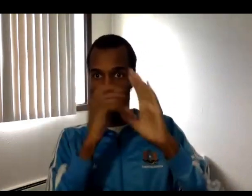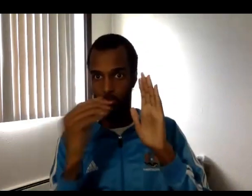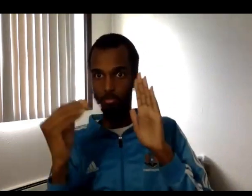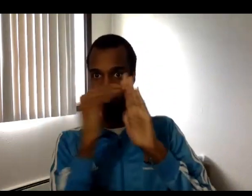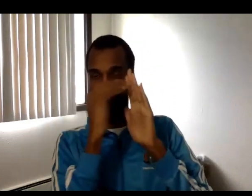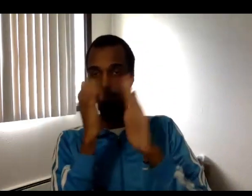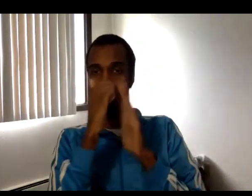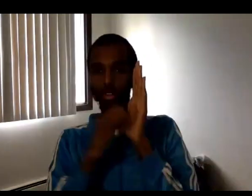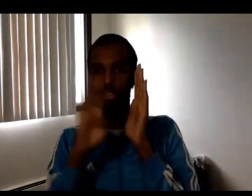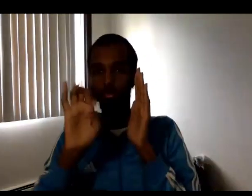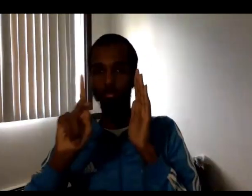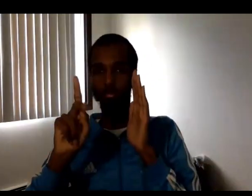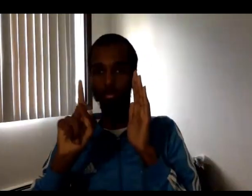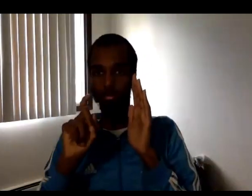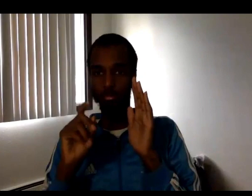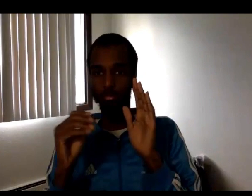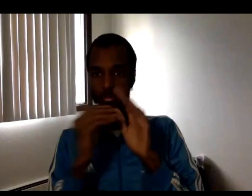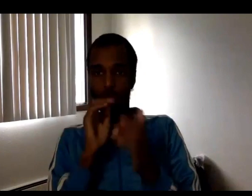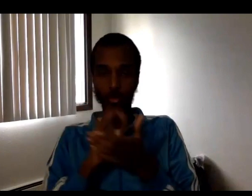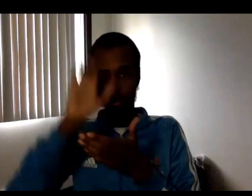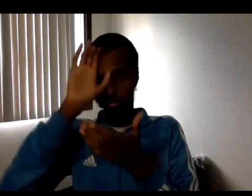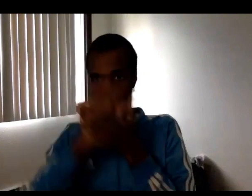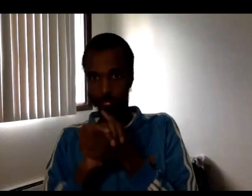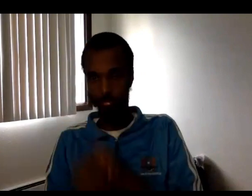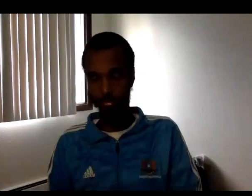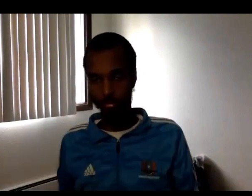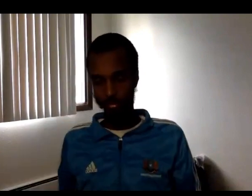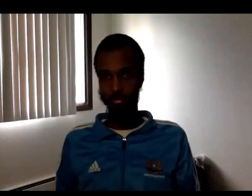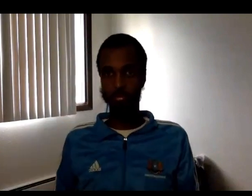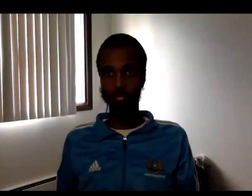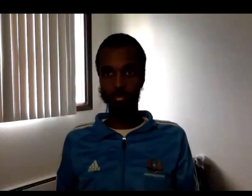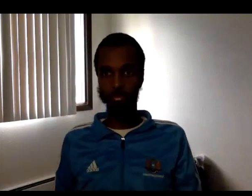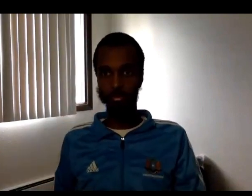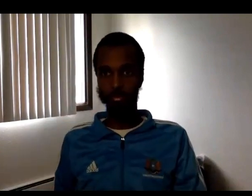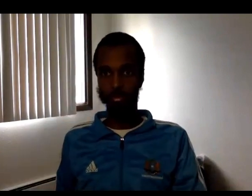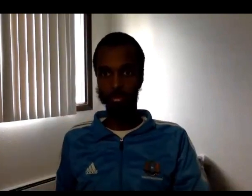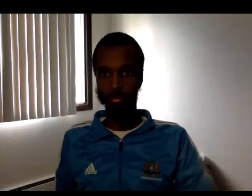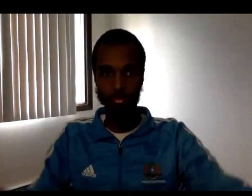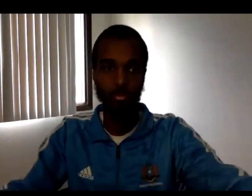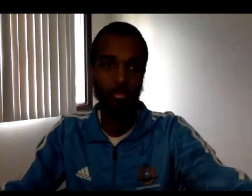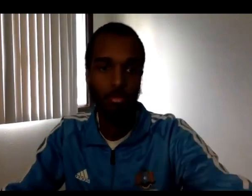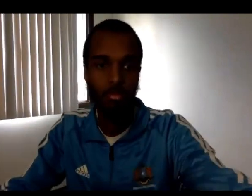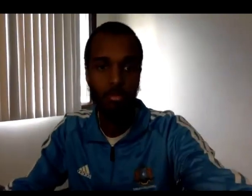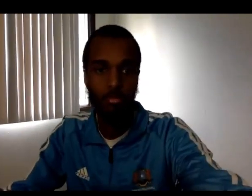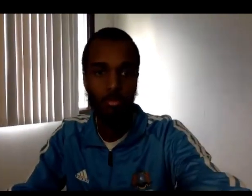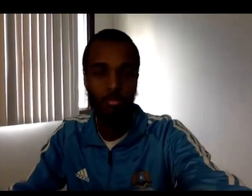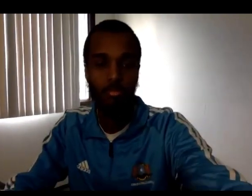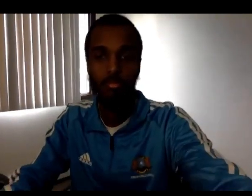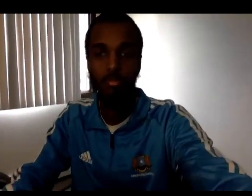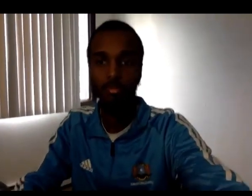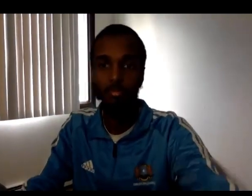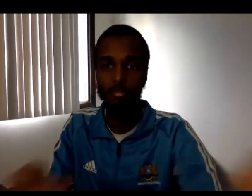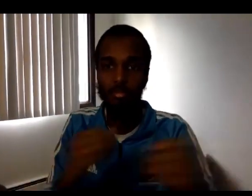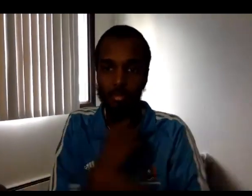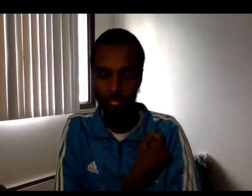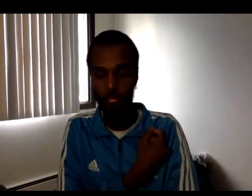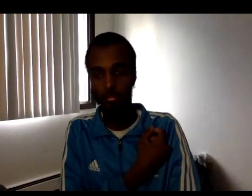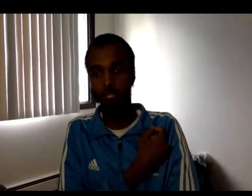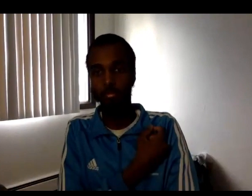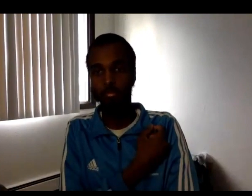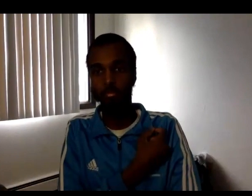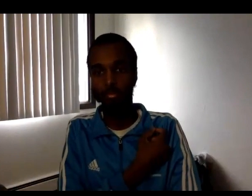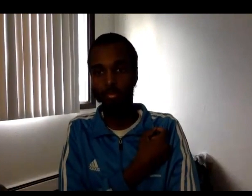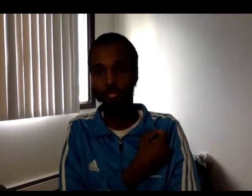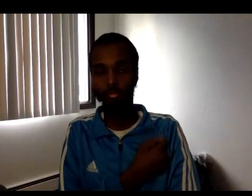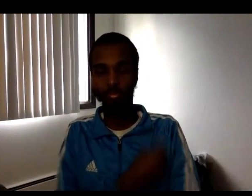account and there is no one else in that account, should they add it? If they should they add someone in their account? If